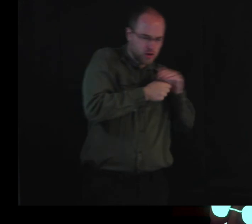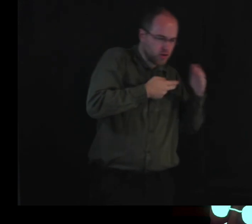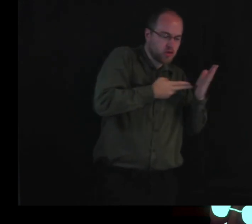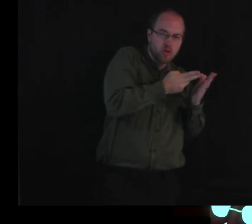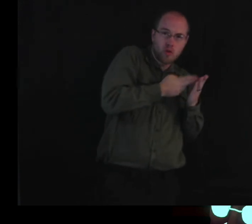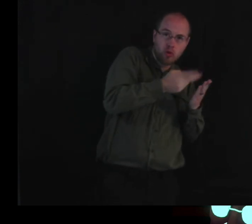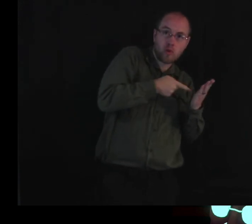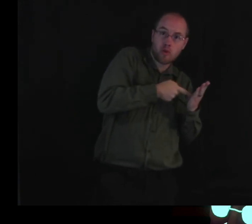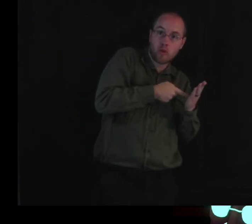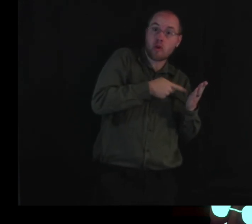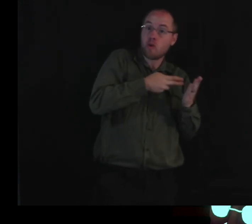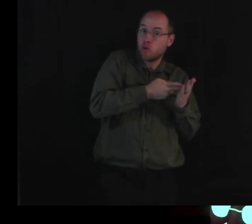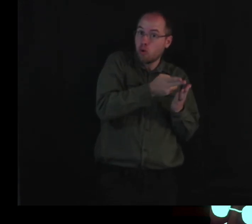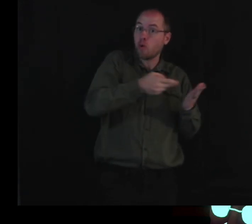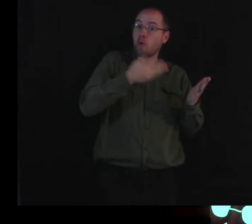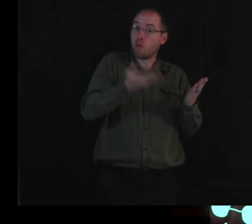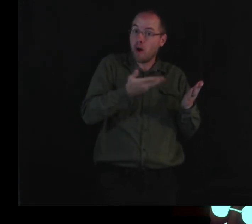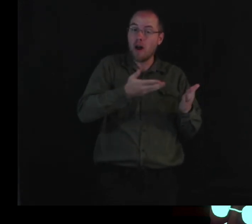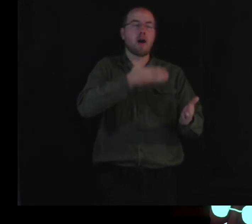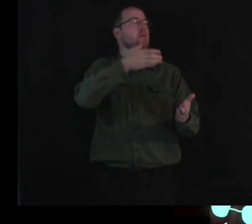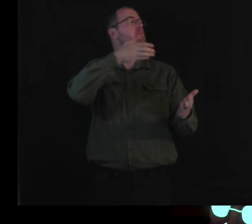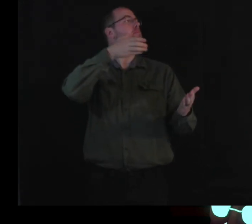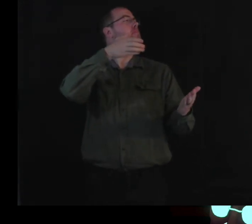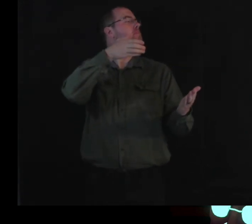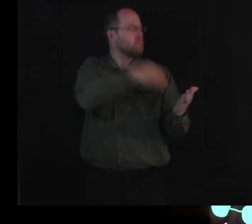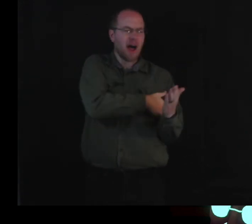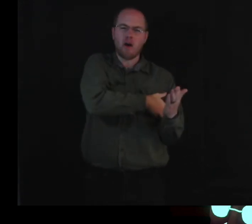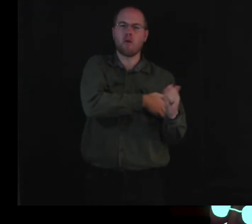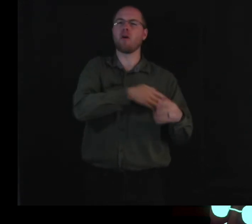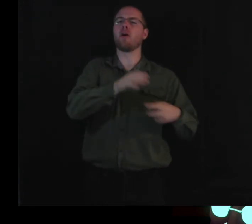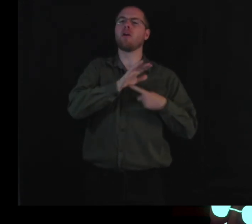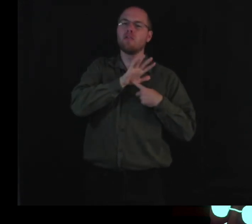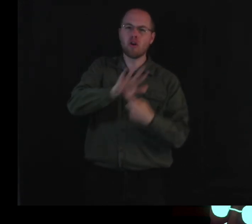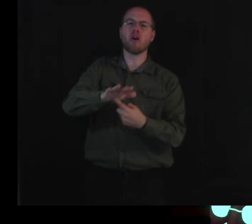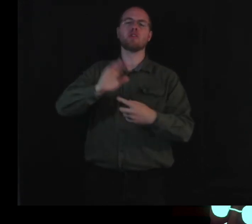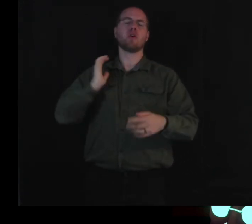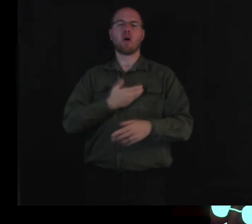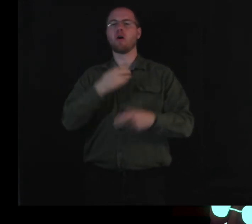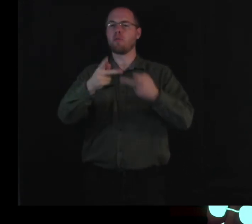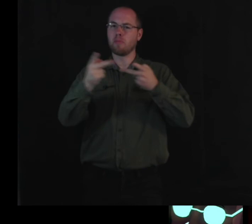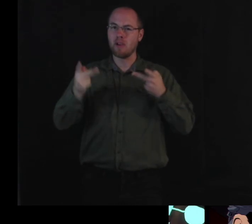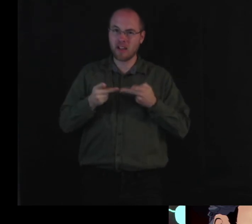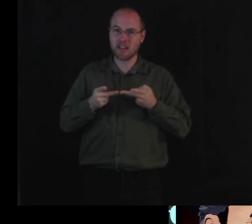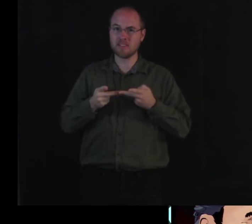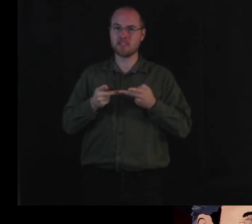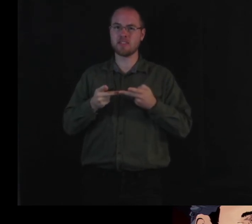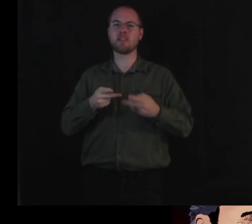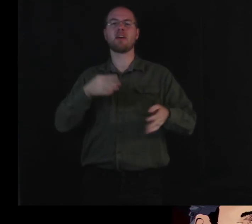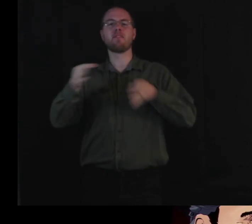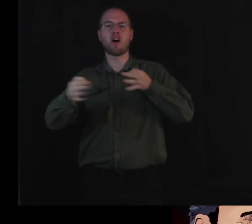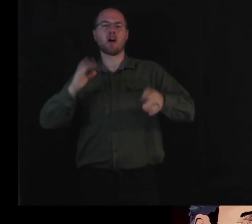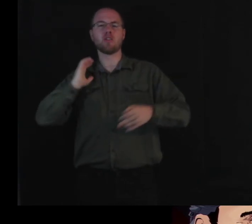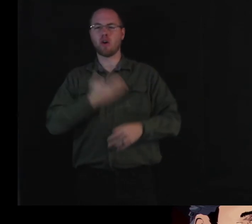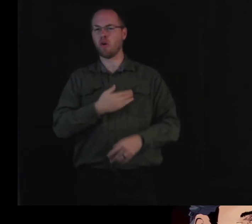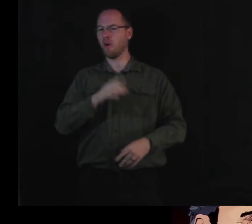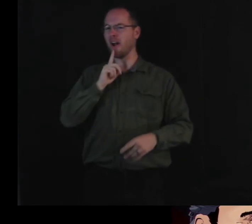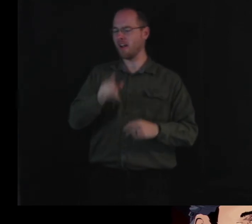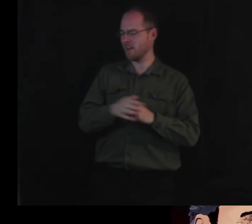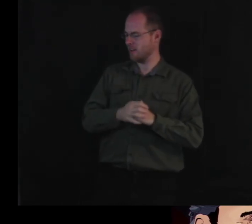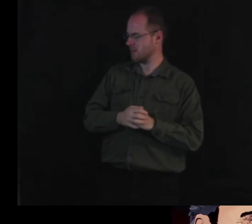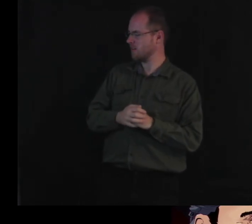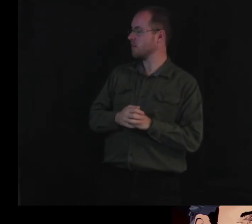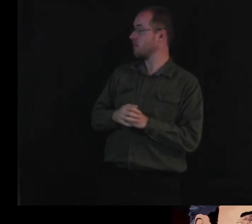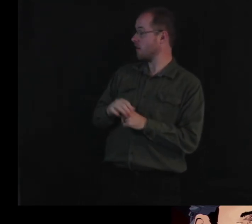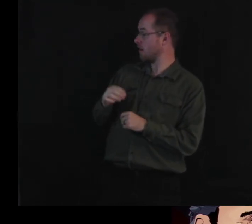Power defines our place. Power defines our reality. The High Table has never